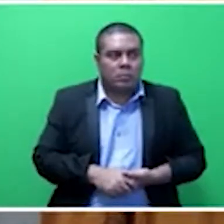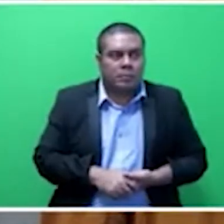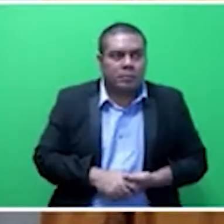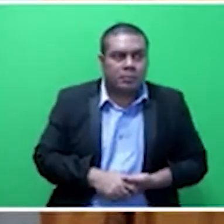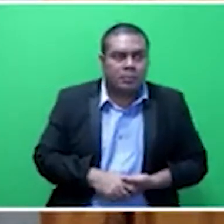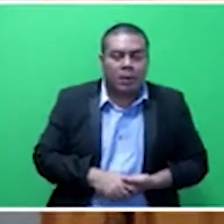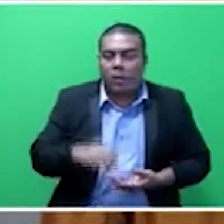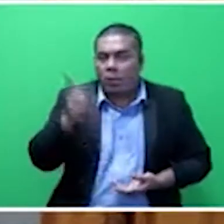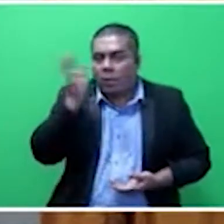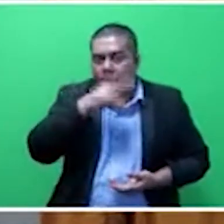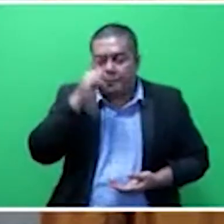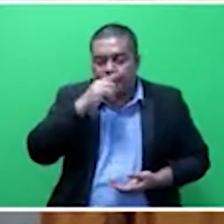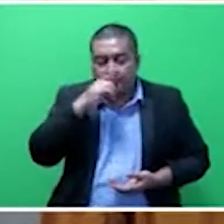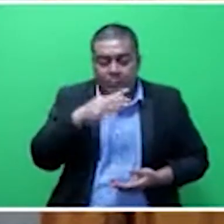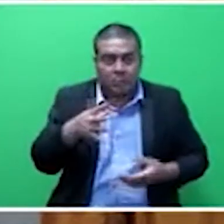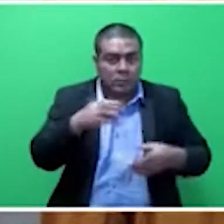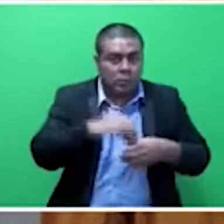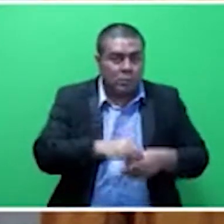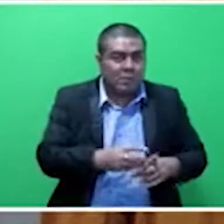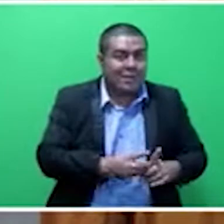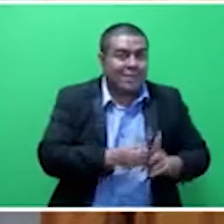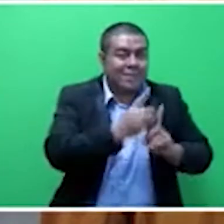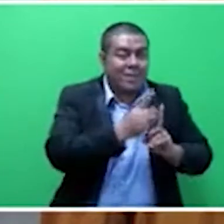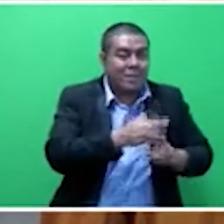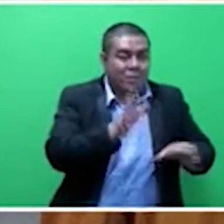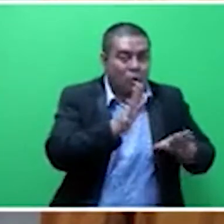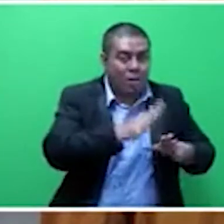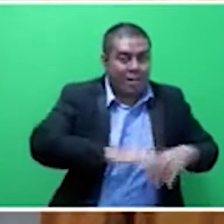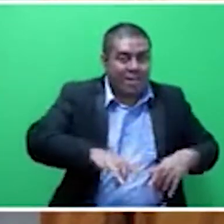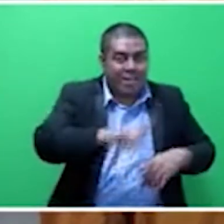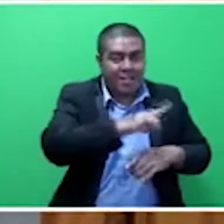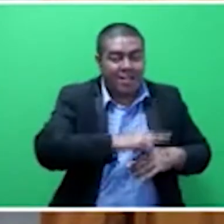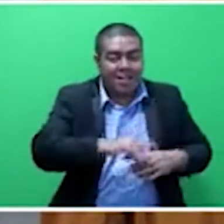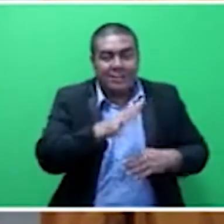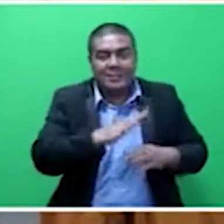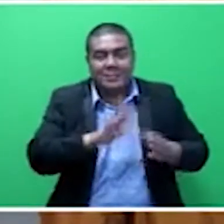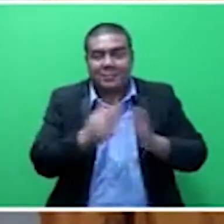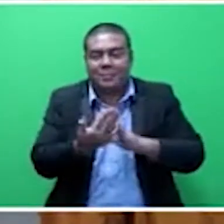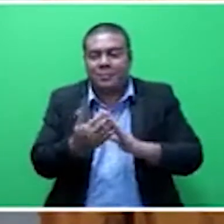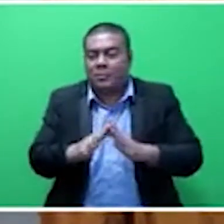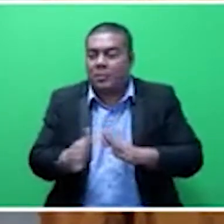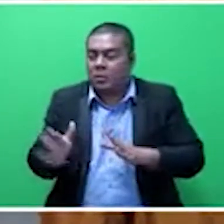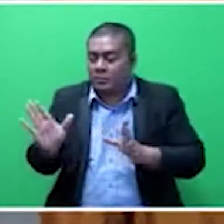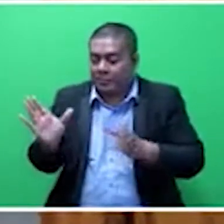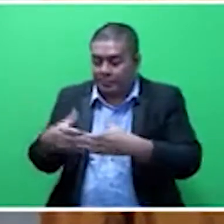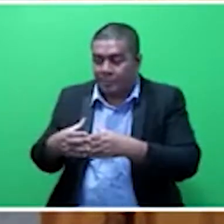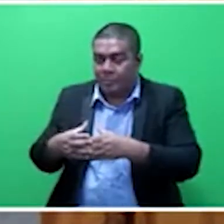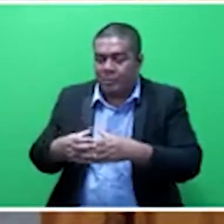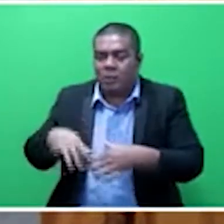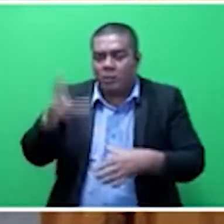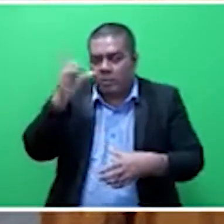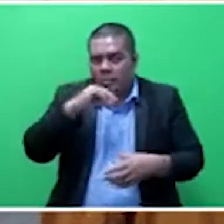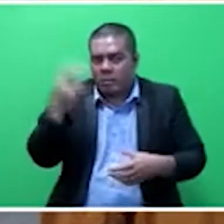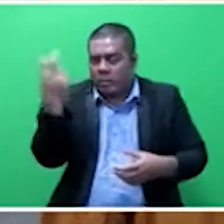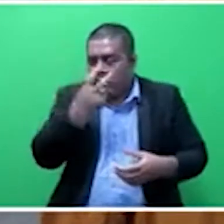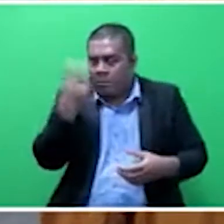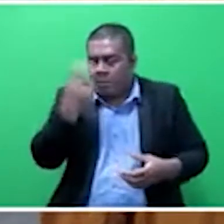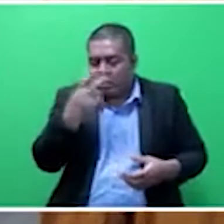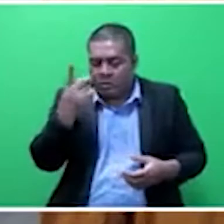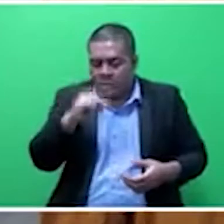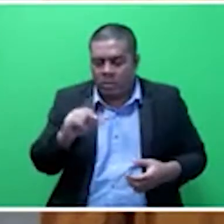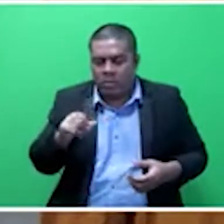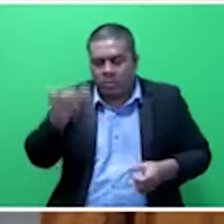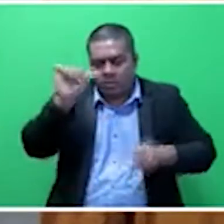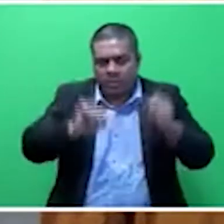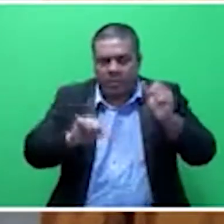involved with the help of land development vetting committee portal, as all parties will be able to monitor and track the status of surveys.